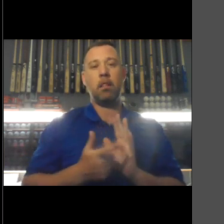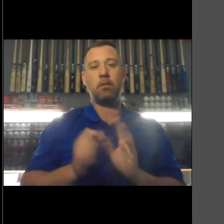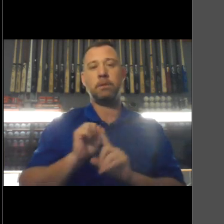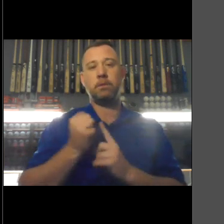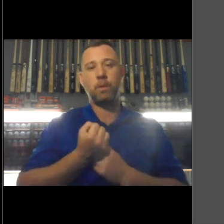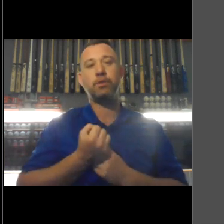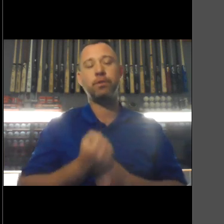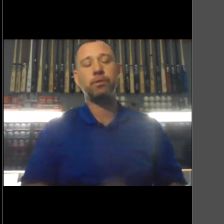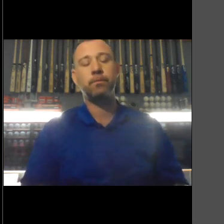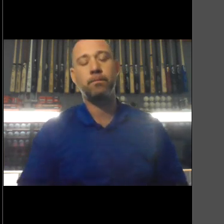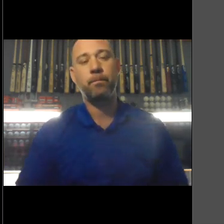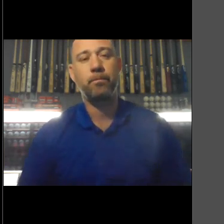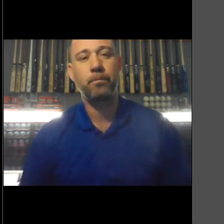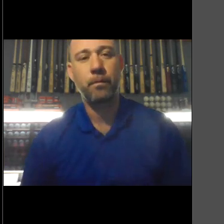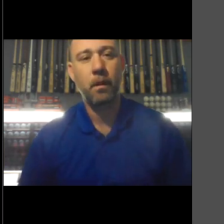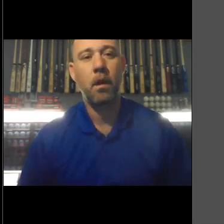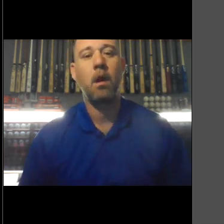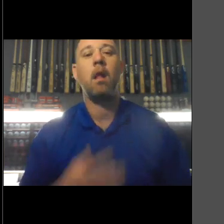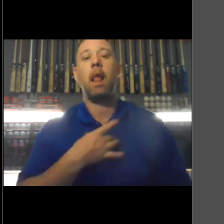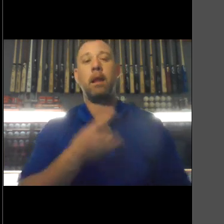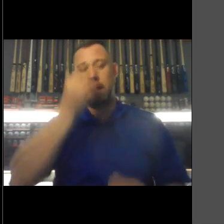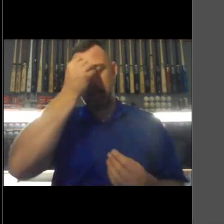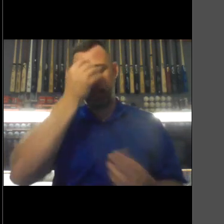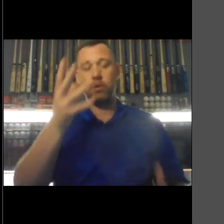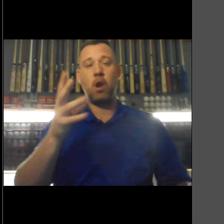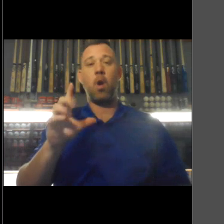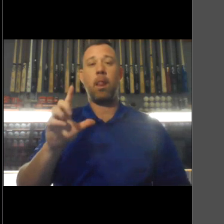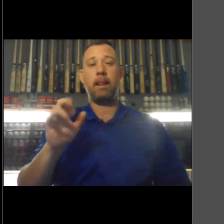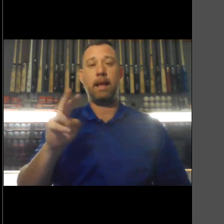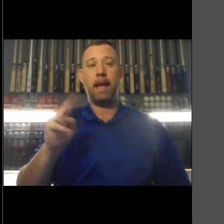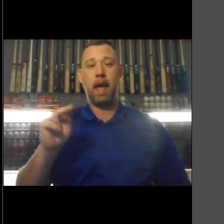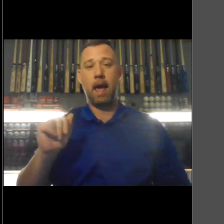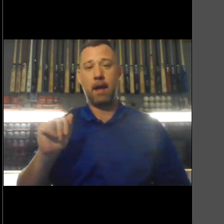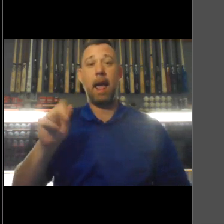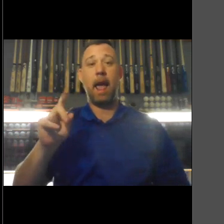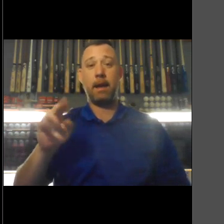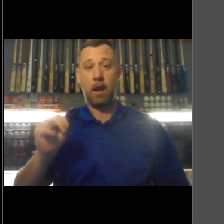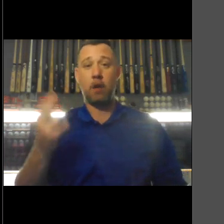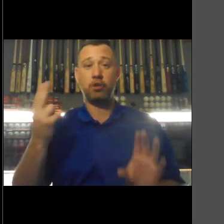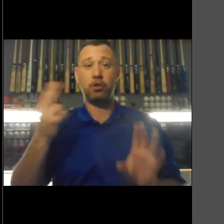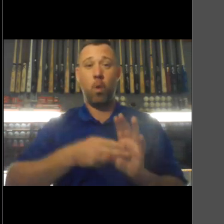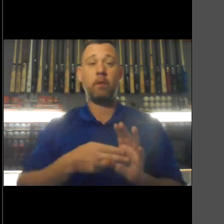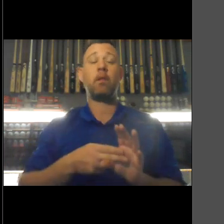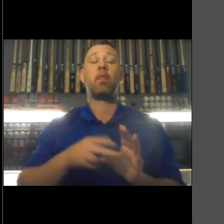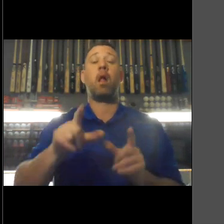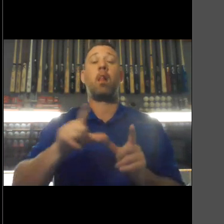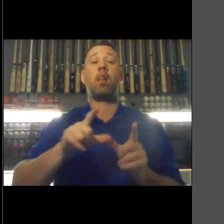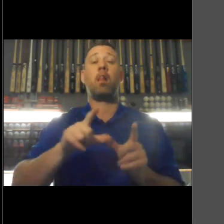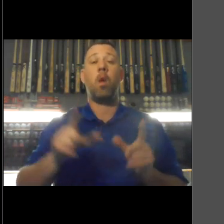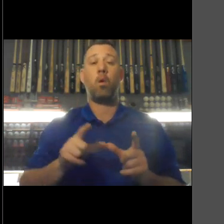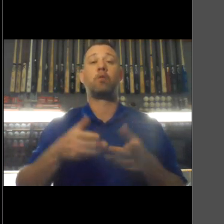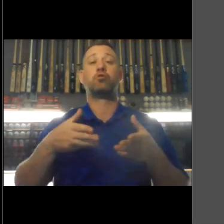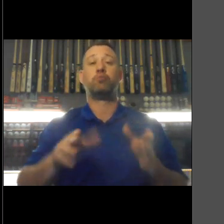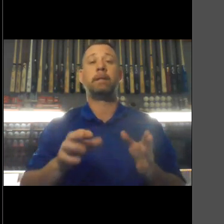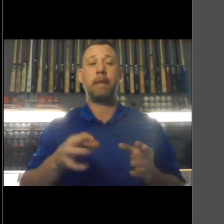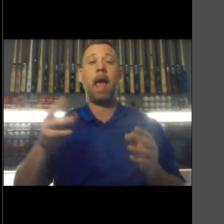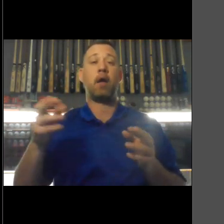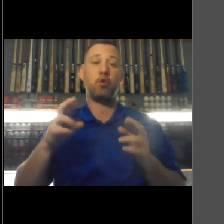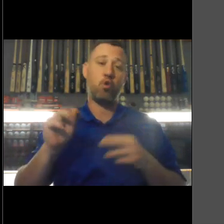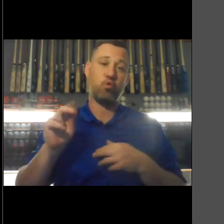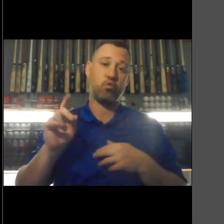I'd like to let you know that Leanne Day1 recently joined the Local Streets and Roads programming team as a